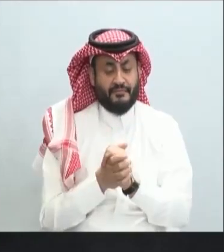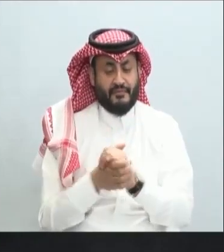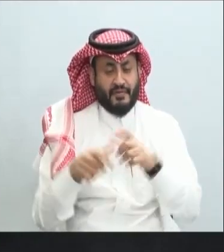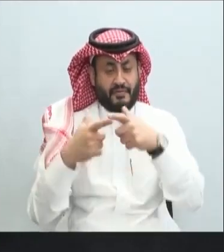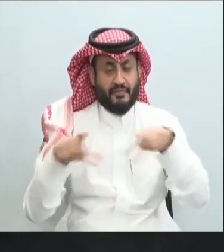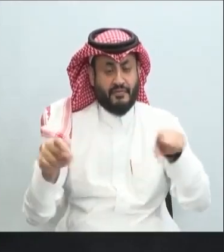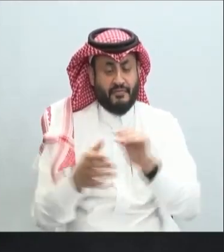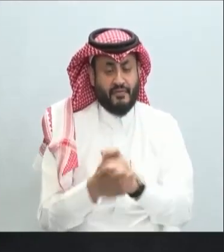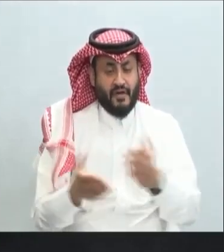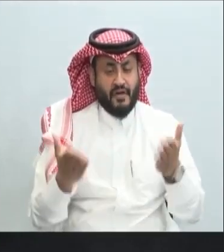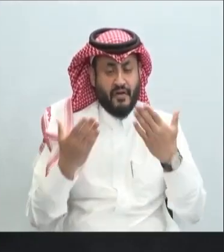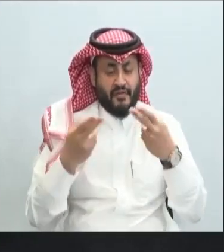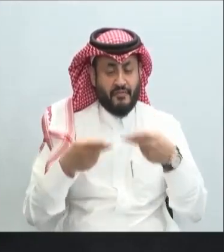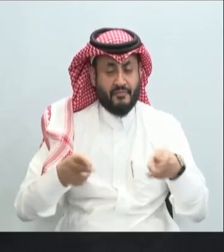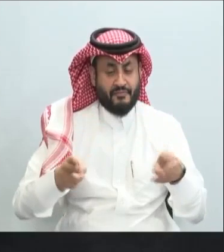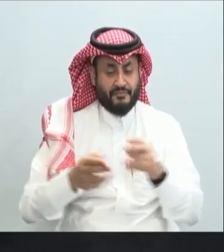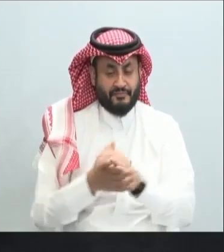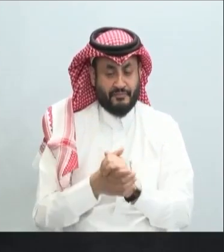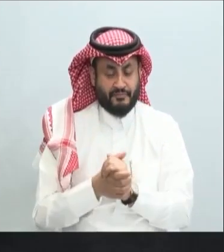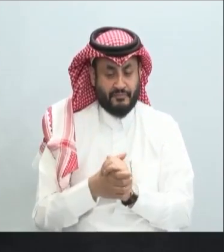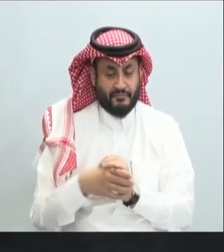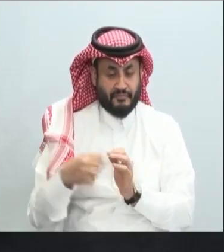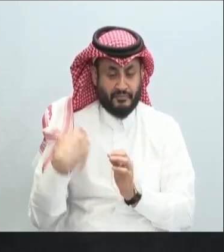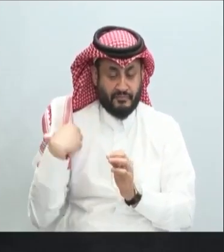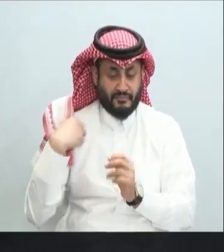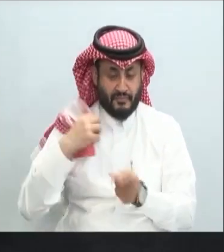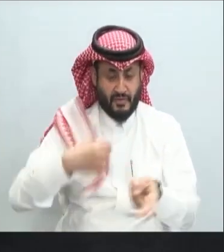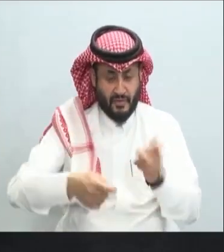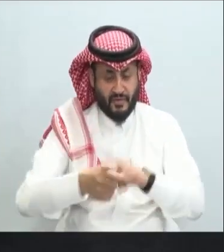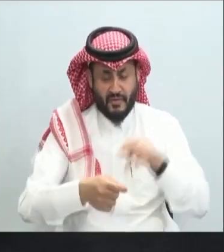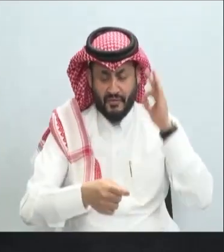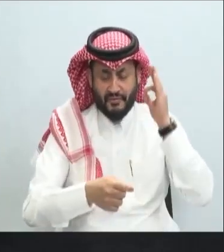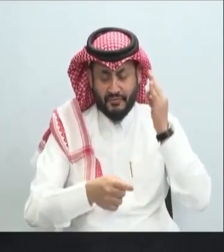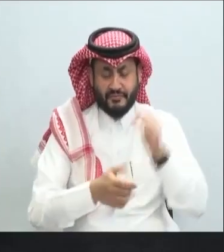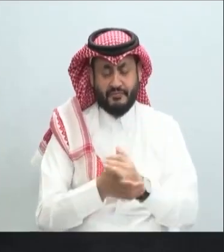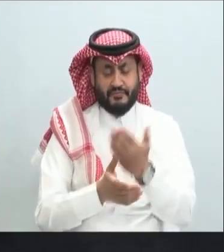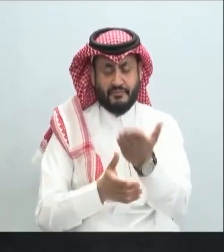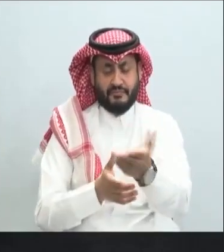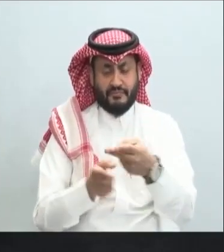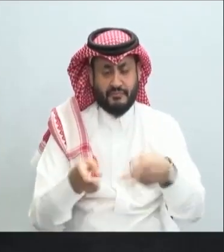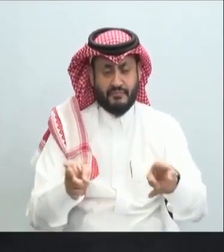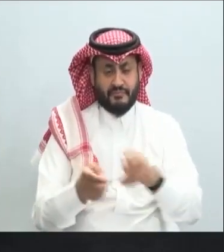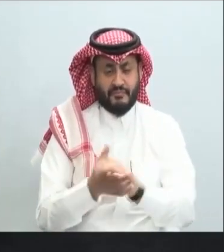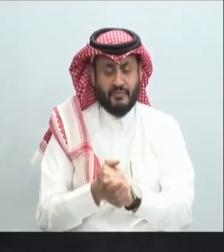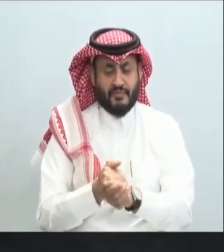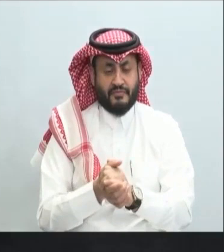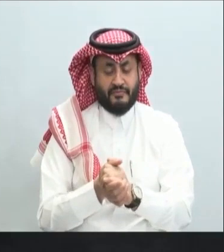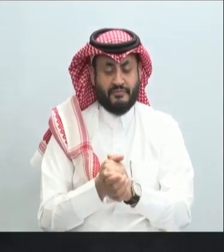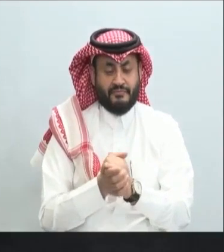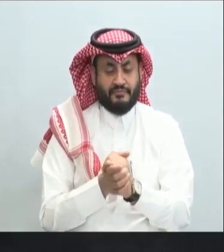called the weather chant. Now let's listen one more time to this chant to remind